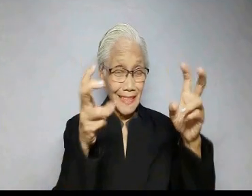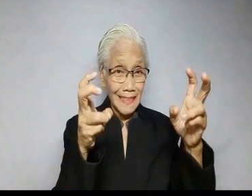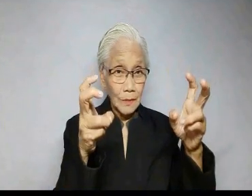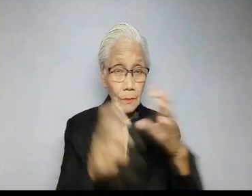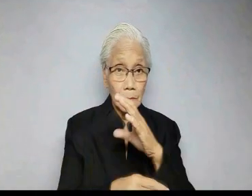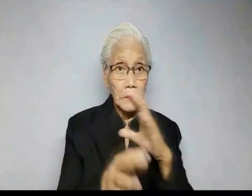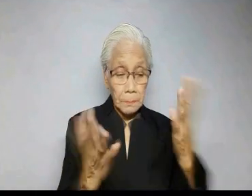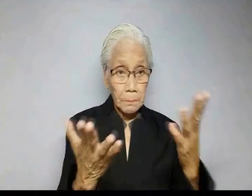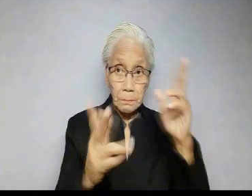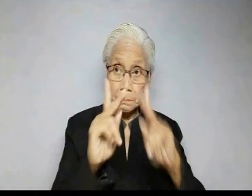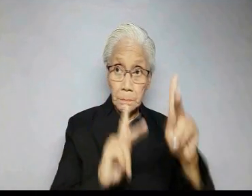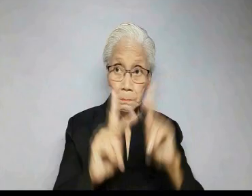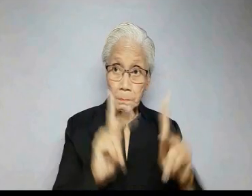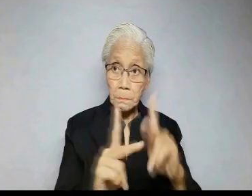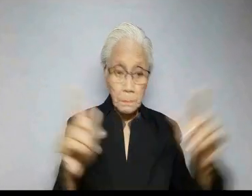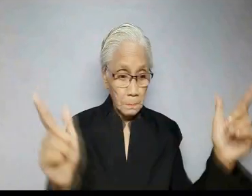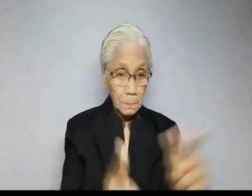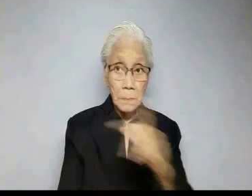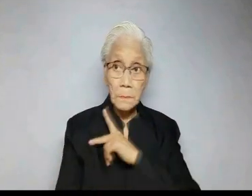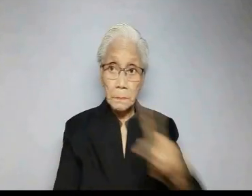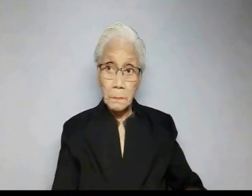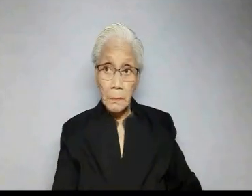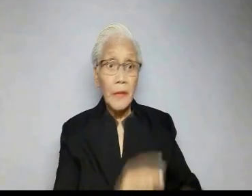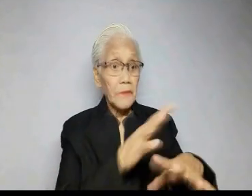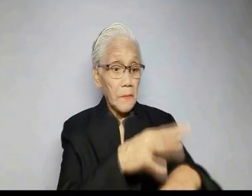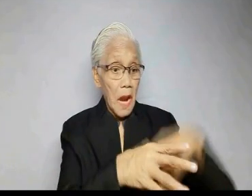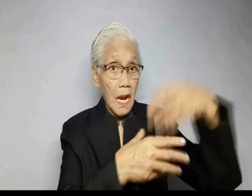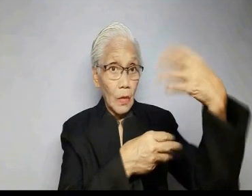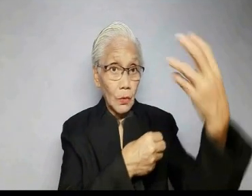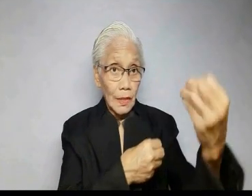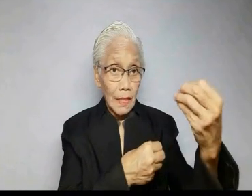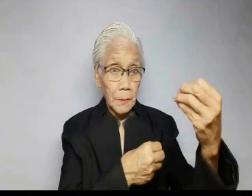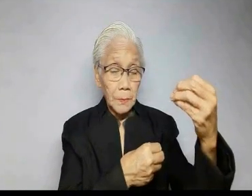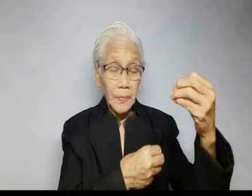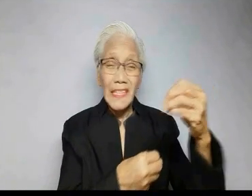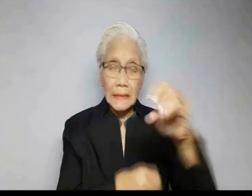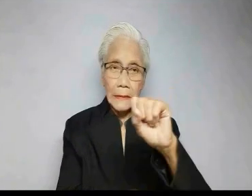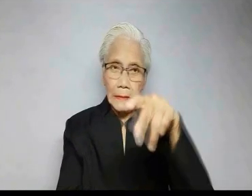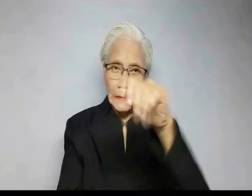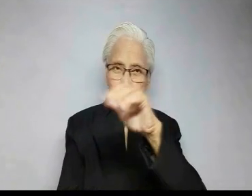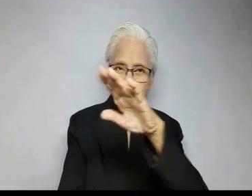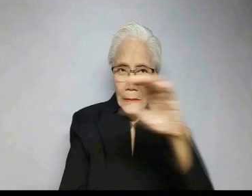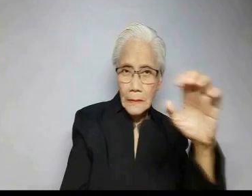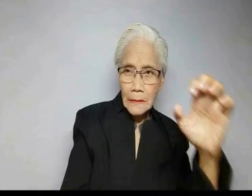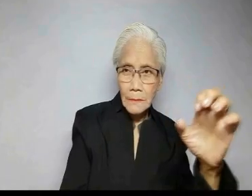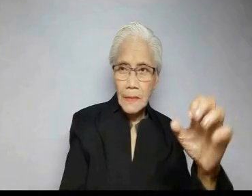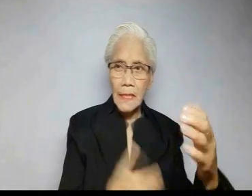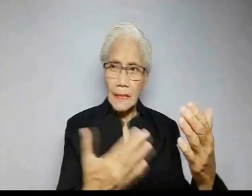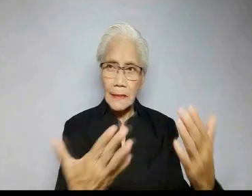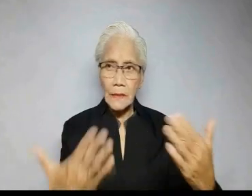is a pure and innocent traveler from outer space. He comes from an asteroid named